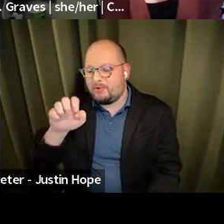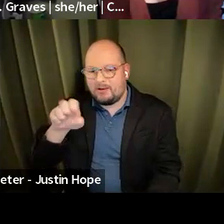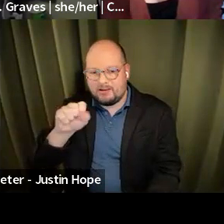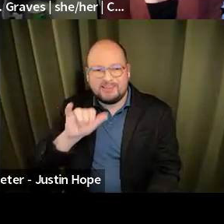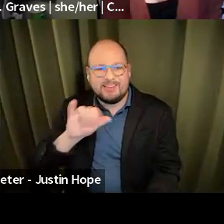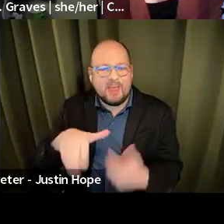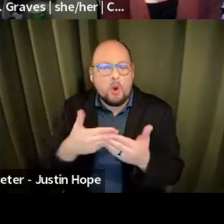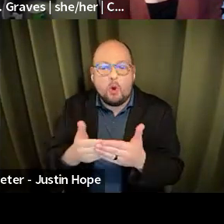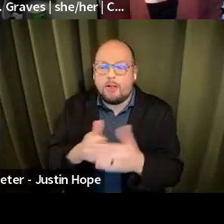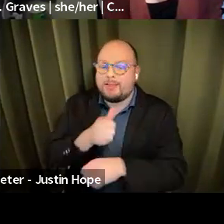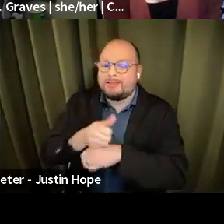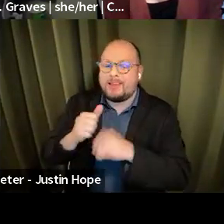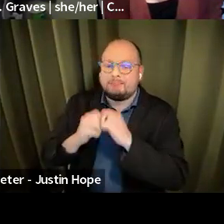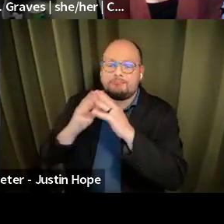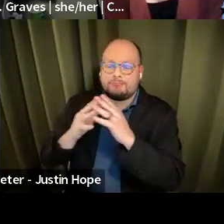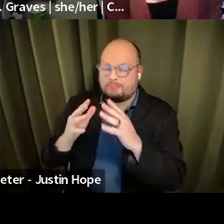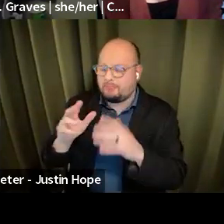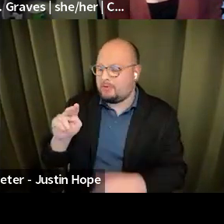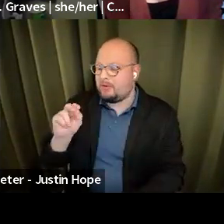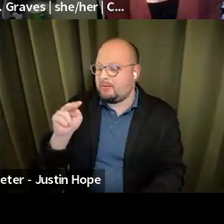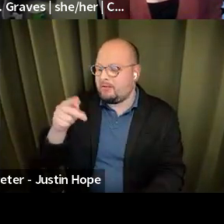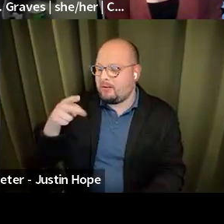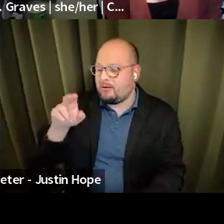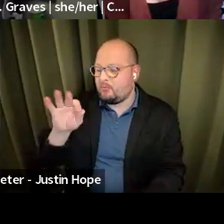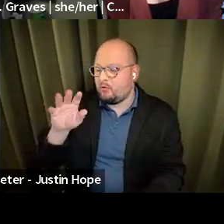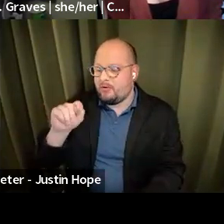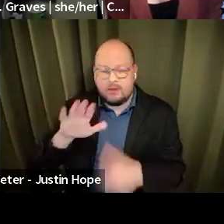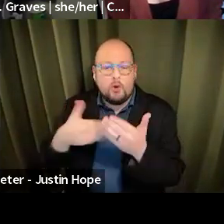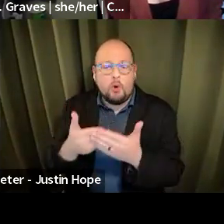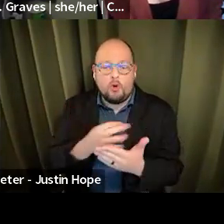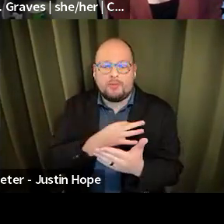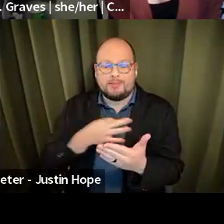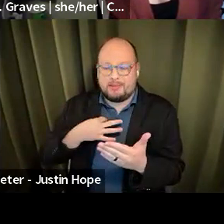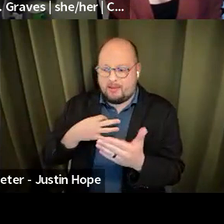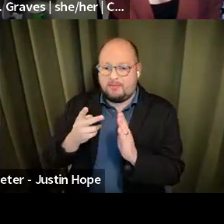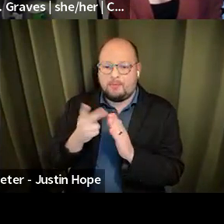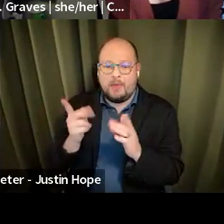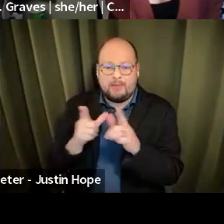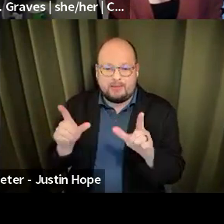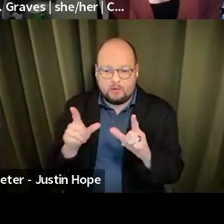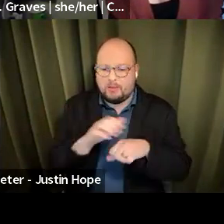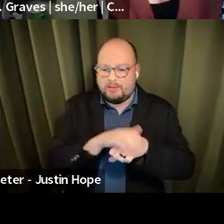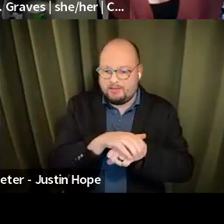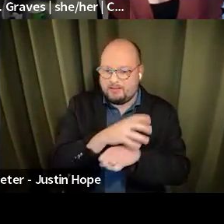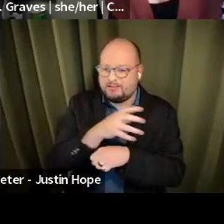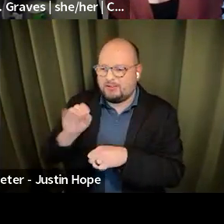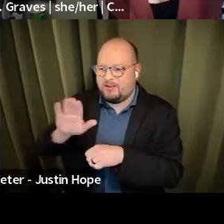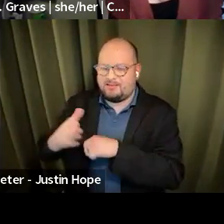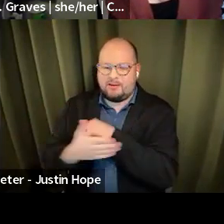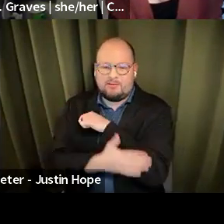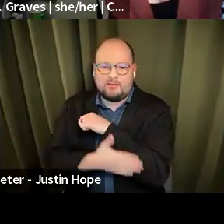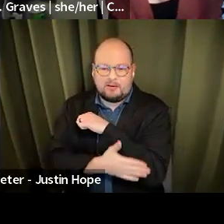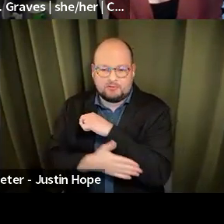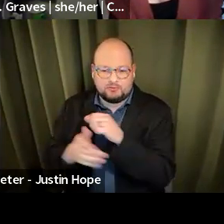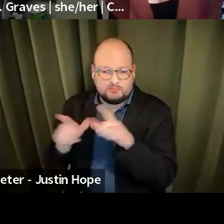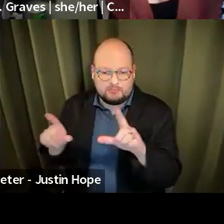all of their staff who were bilingual in English and the language from the country that they were born in. And they've mostly all